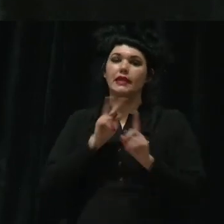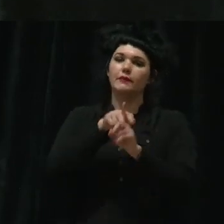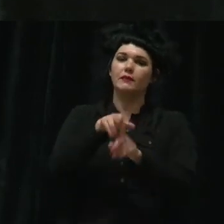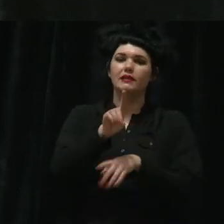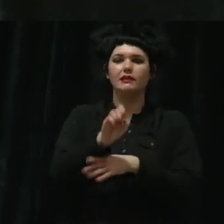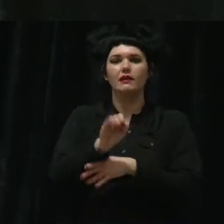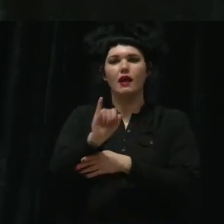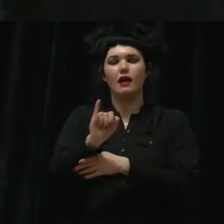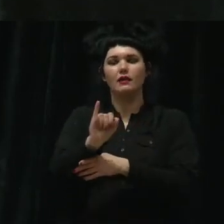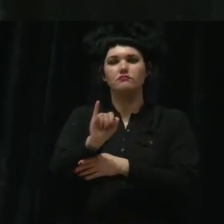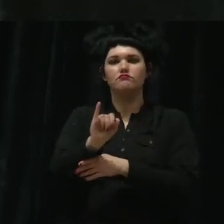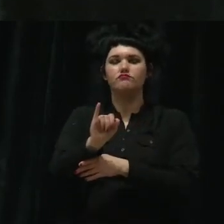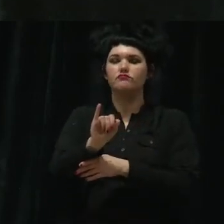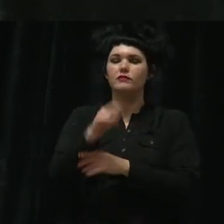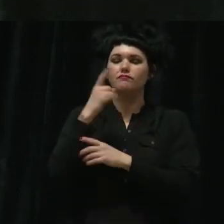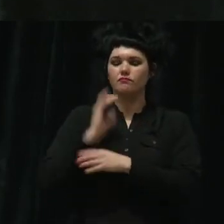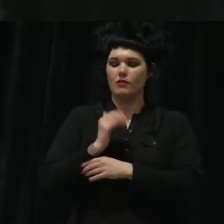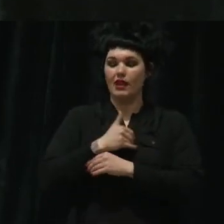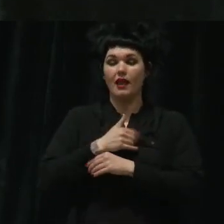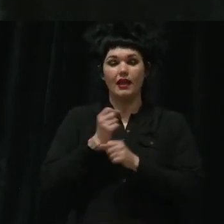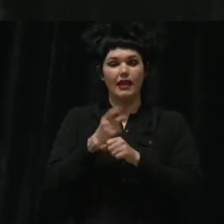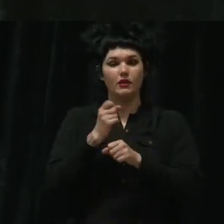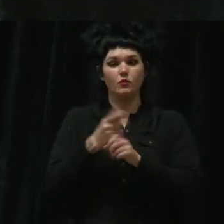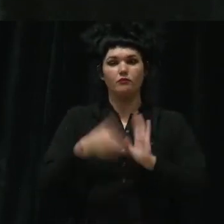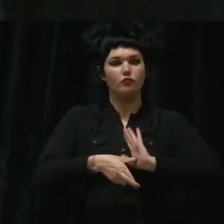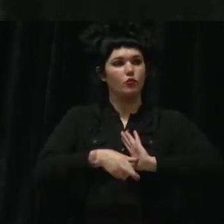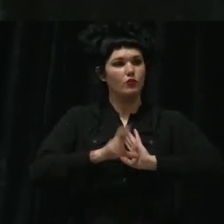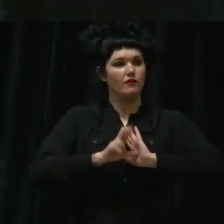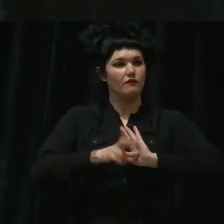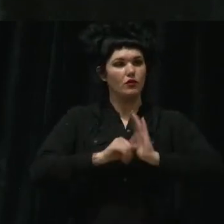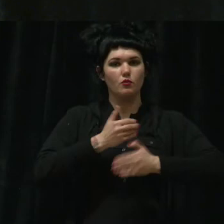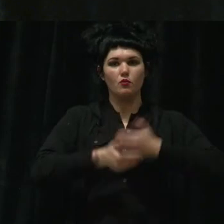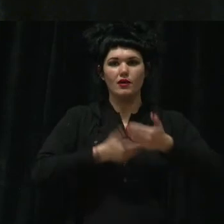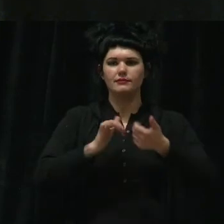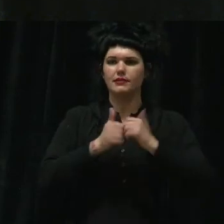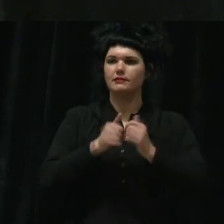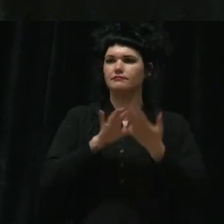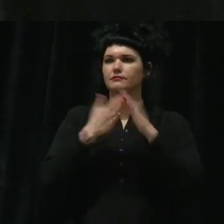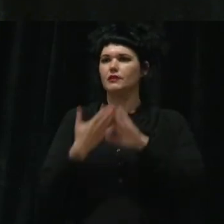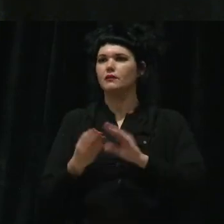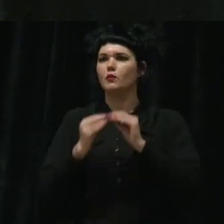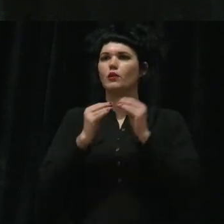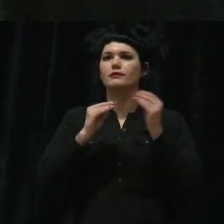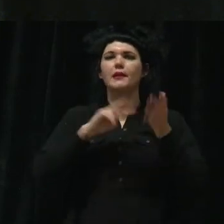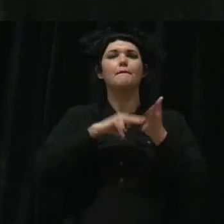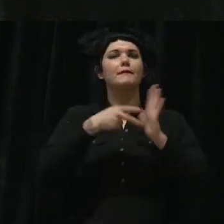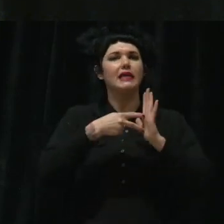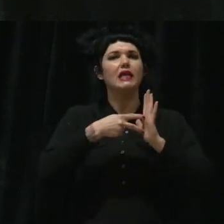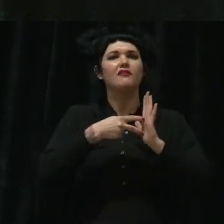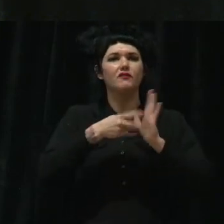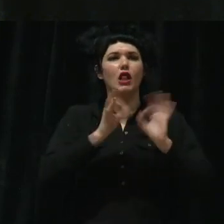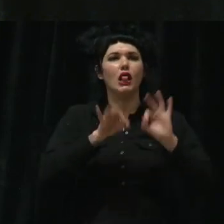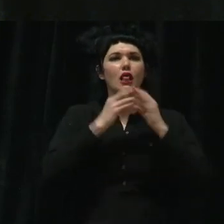DEI in the context of our annual review process into a meaningful